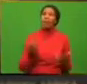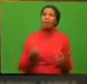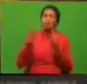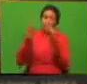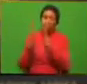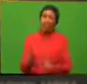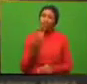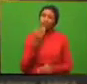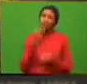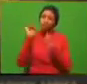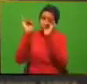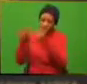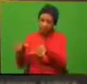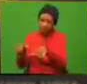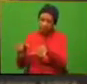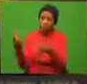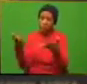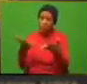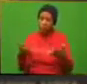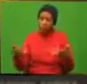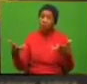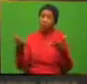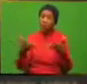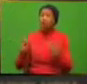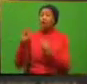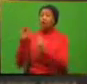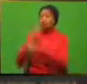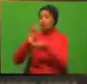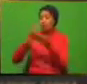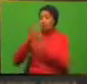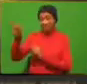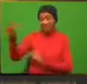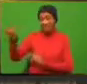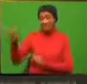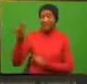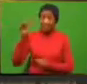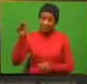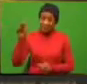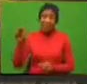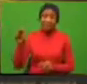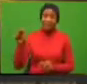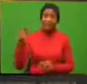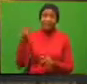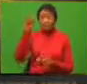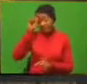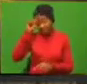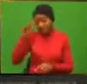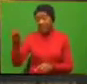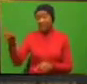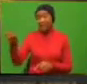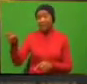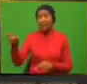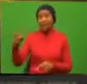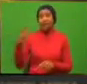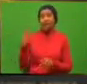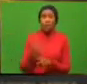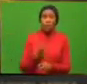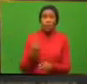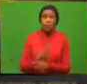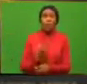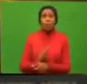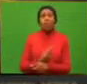particularly those who live in rural areas, who are by and large black, and I'm using the term